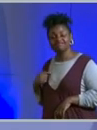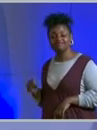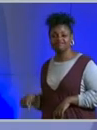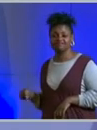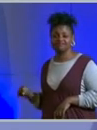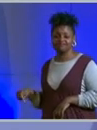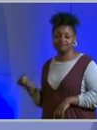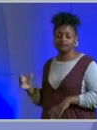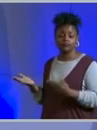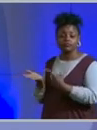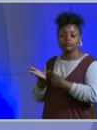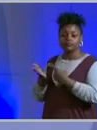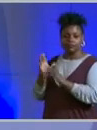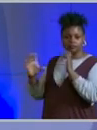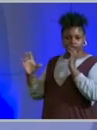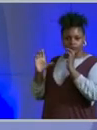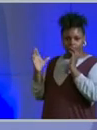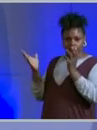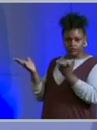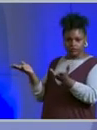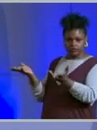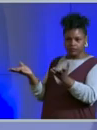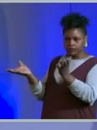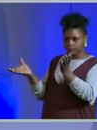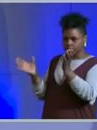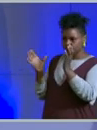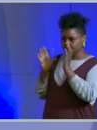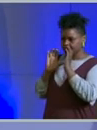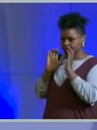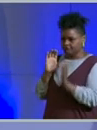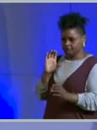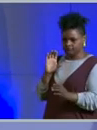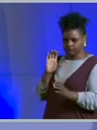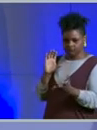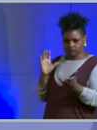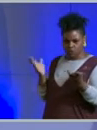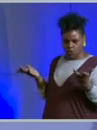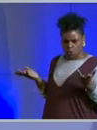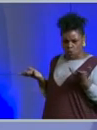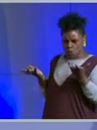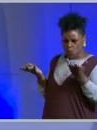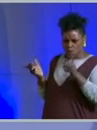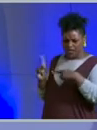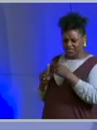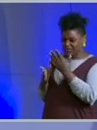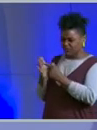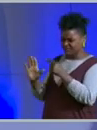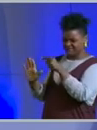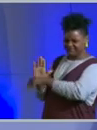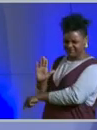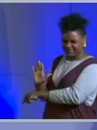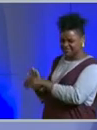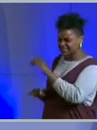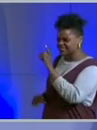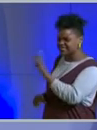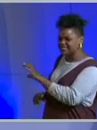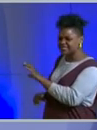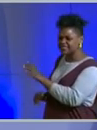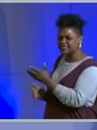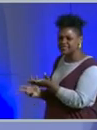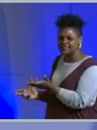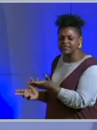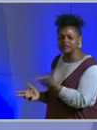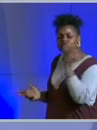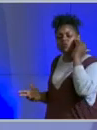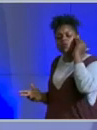communication anytime someone is killed in the District of Columbia. So we know that as a city, we won't